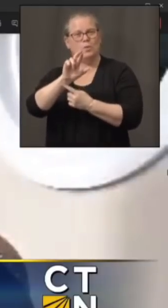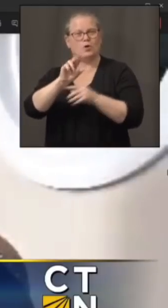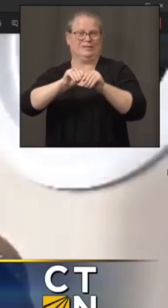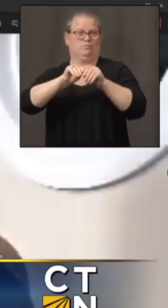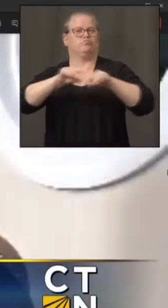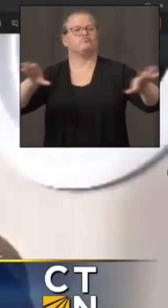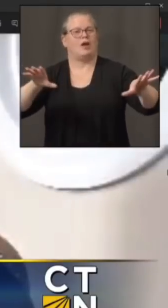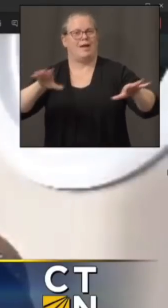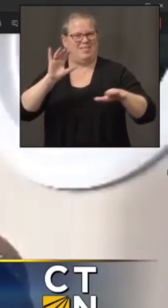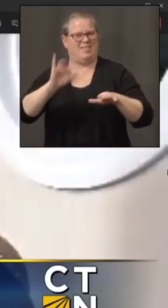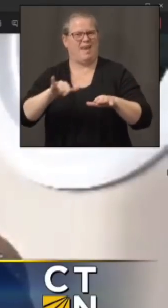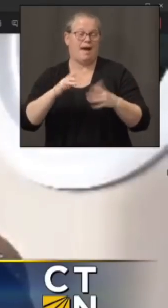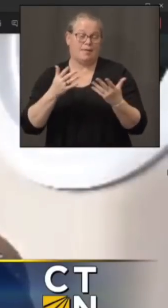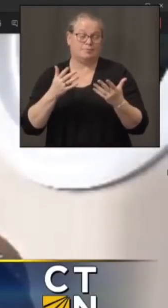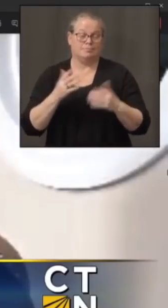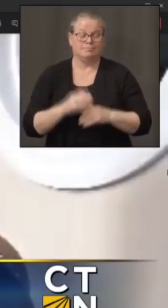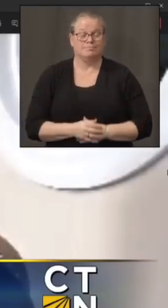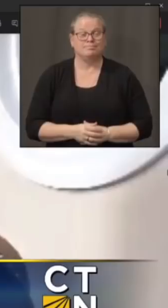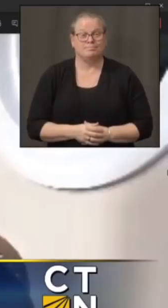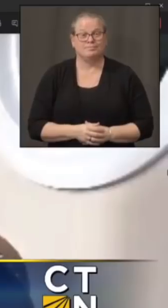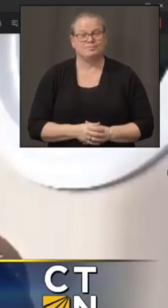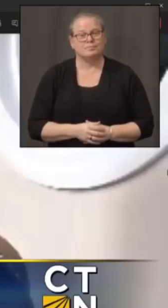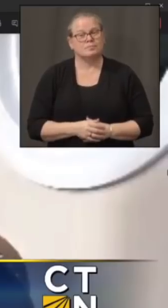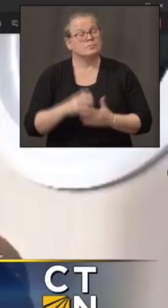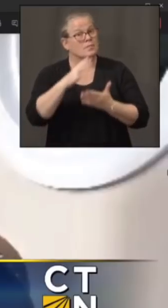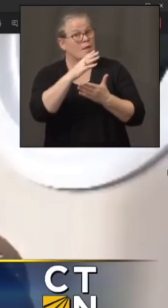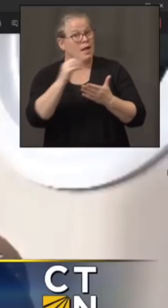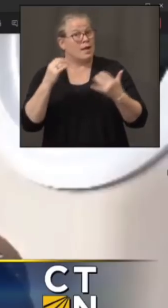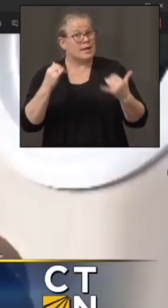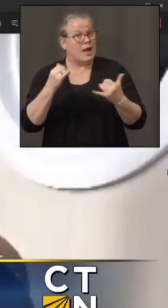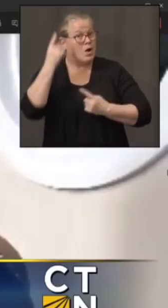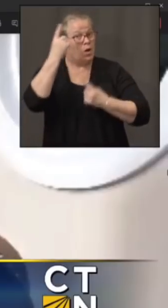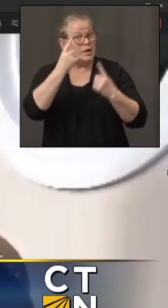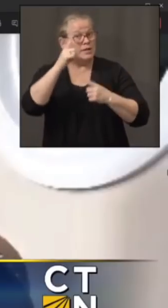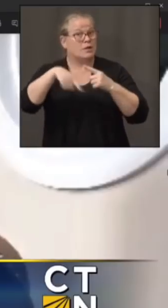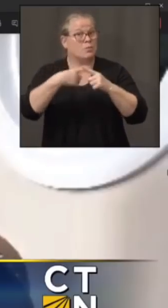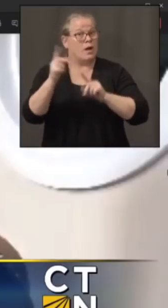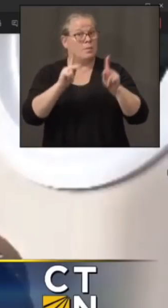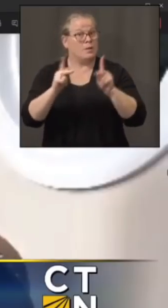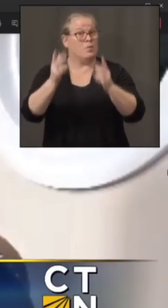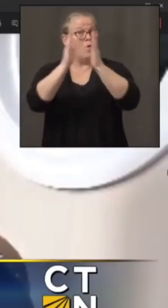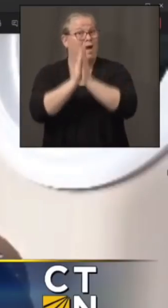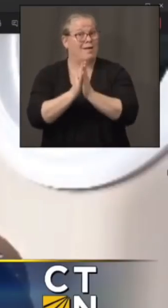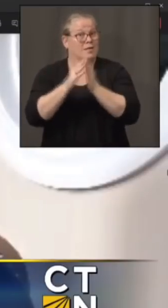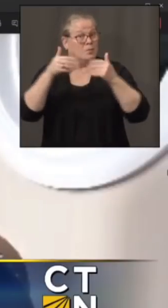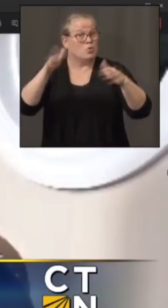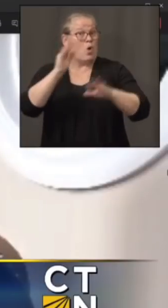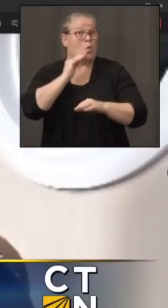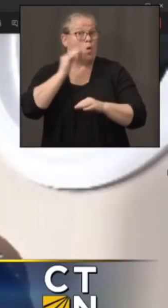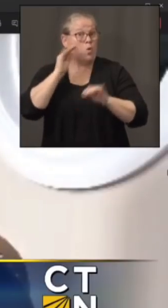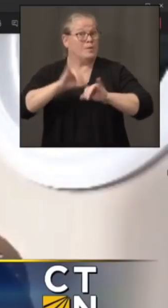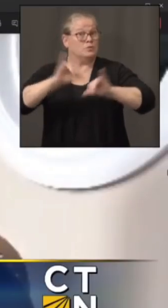And with workspaces being high second, is that something you're looking at asking people to go home again?